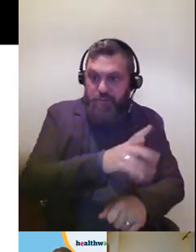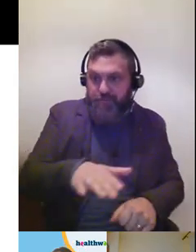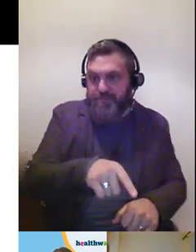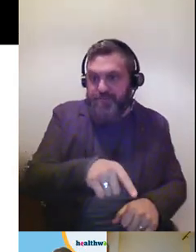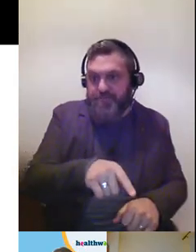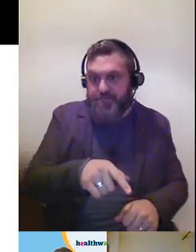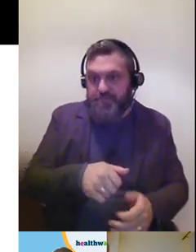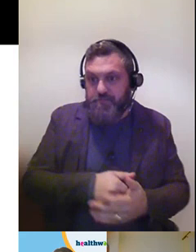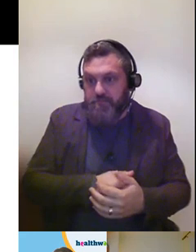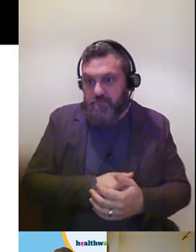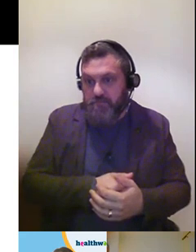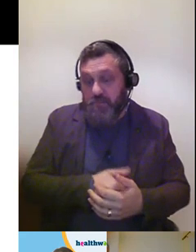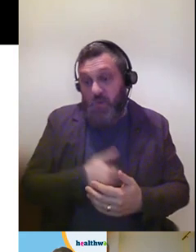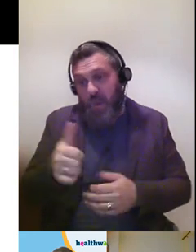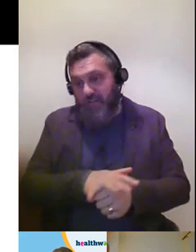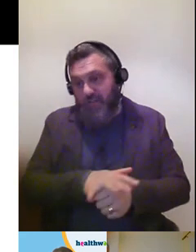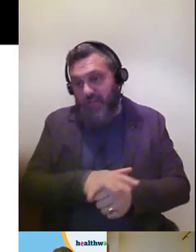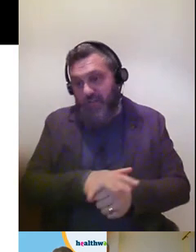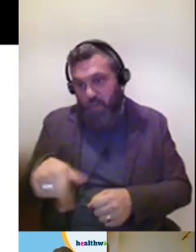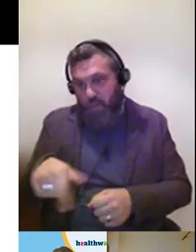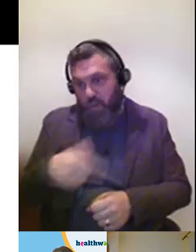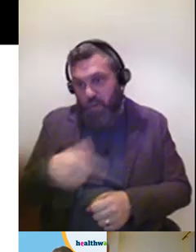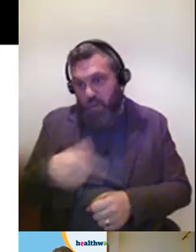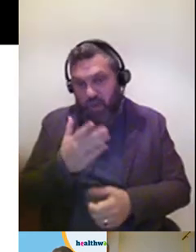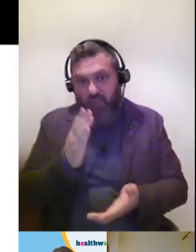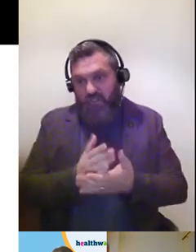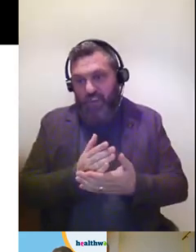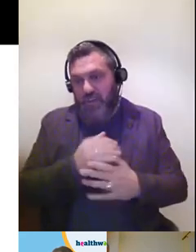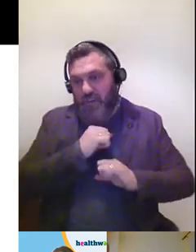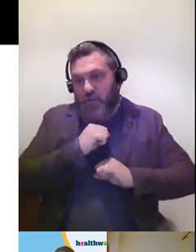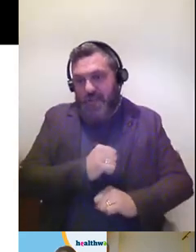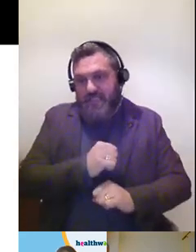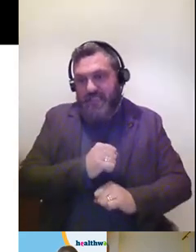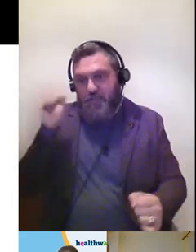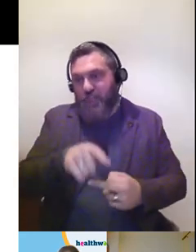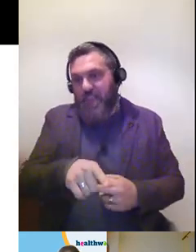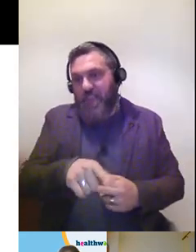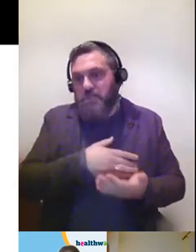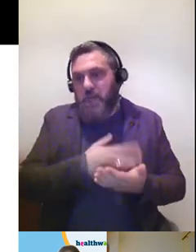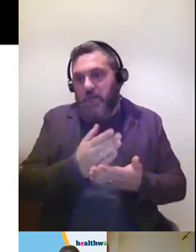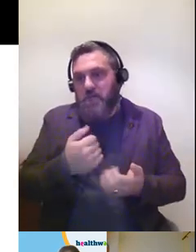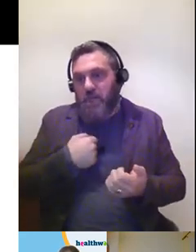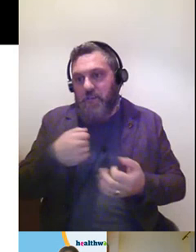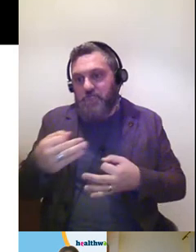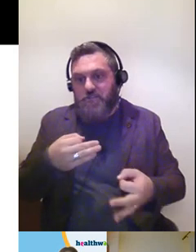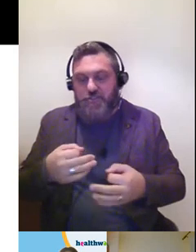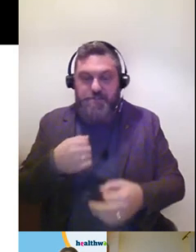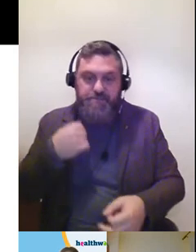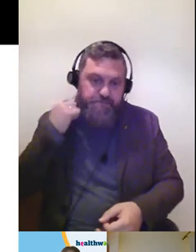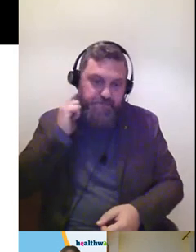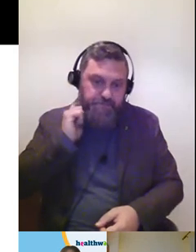really important area and one that we are very, very committed to prioritising as part of this strategy.